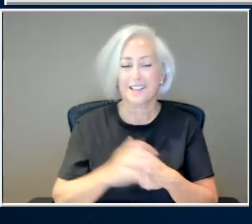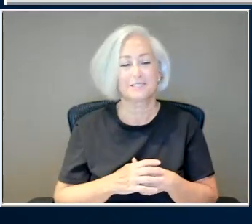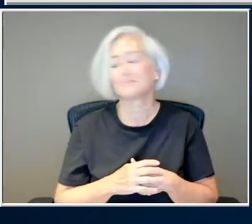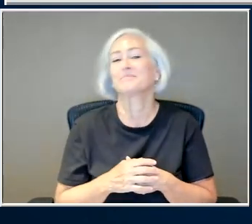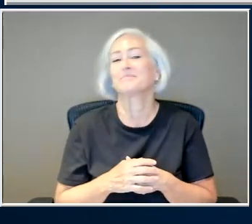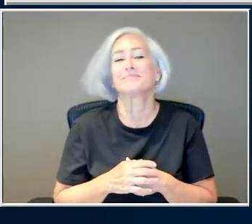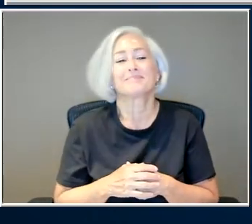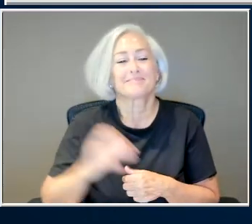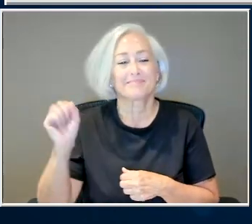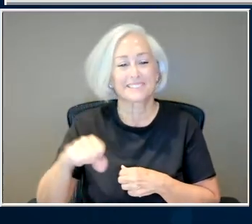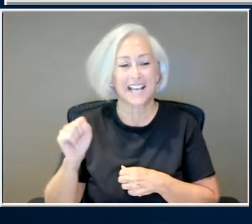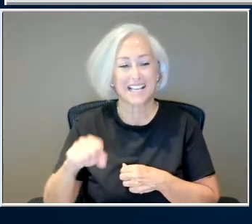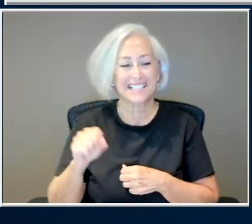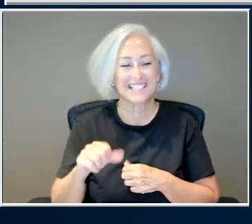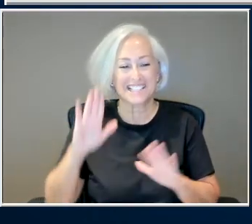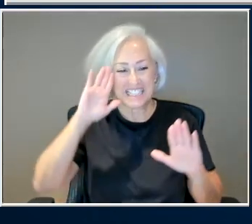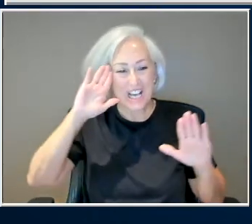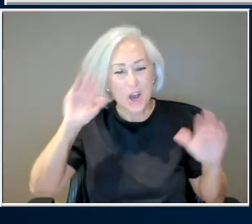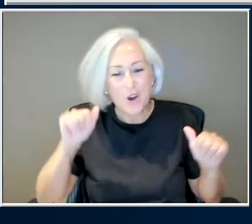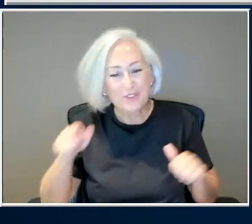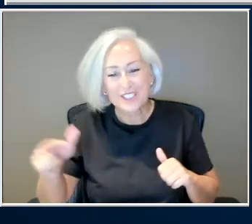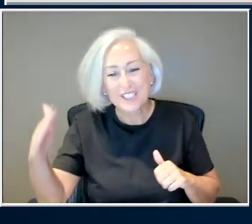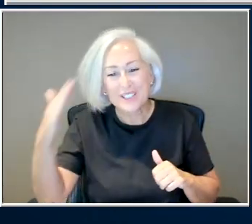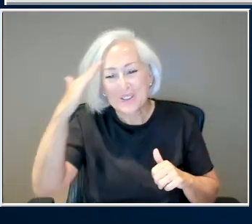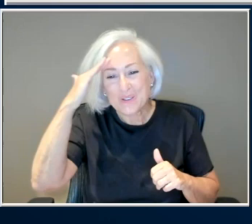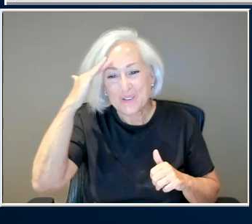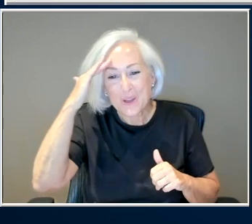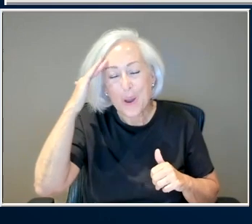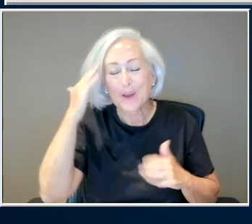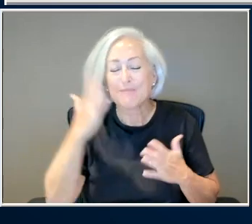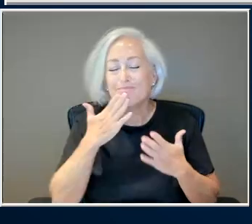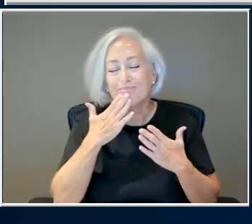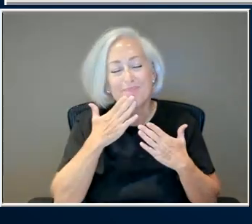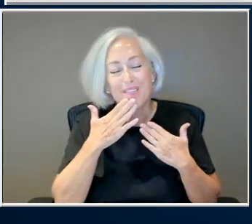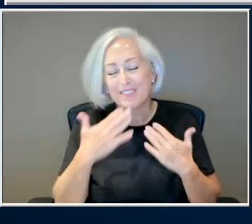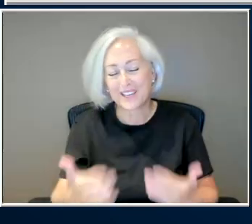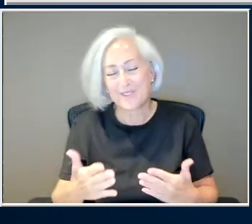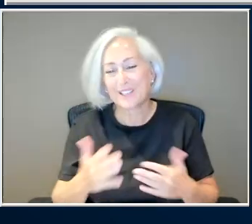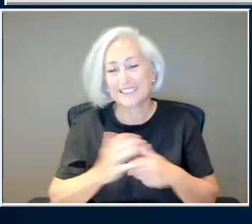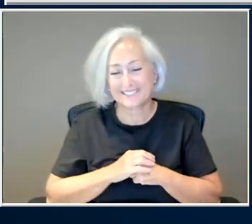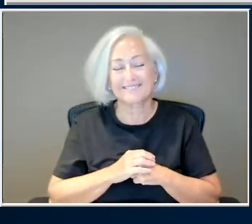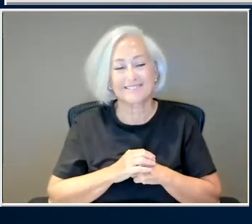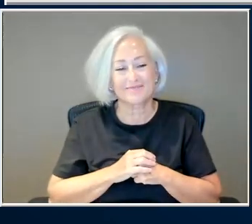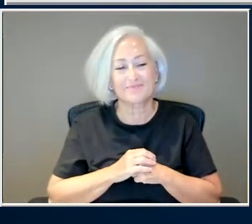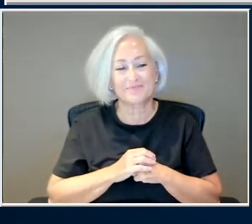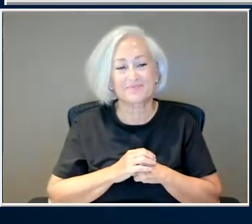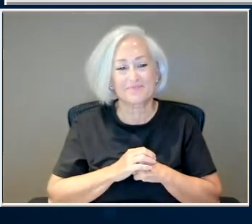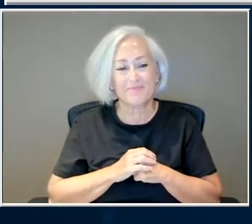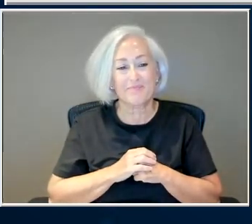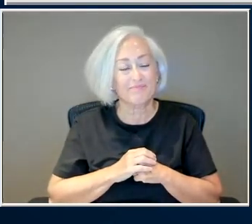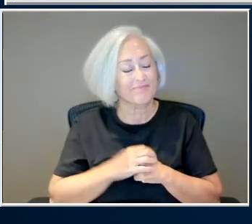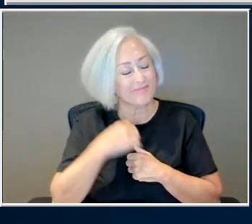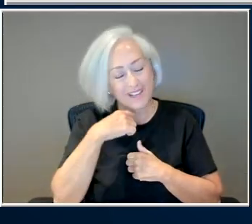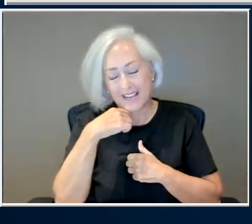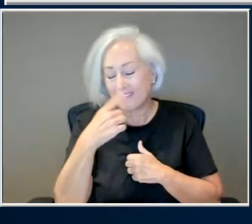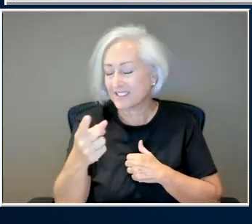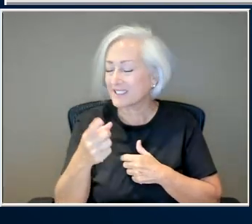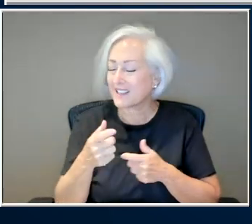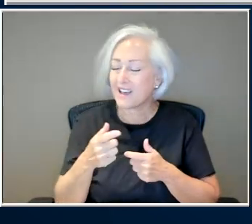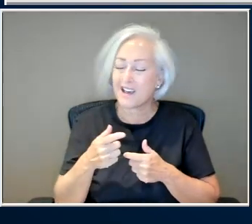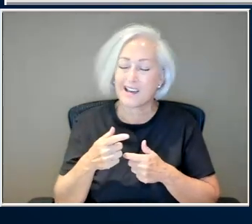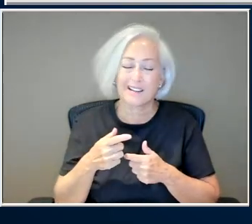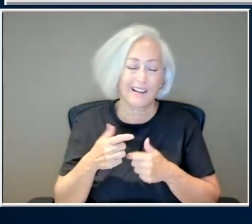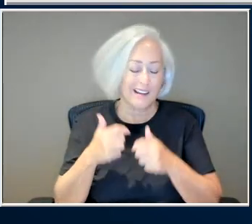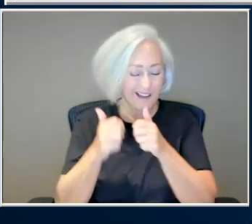Yeah, hopefully, Justin, you know how thankful I am. I've said it in texts and emails